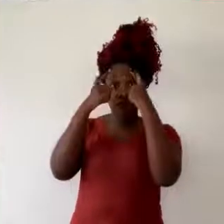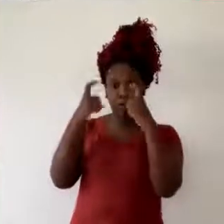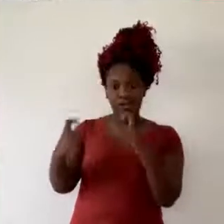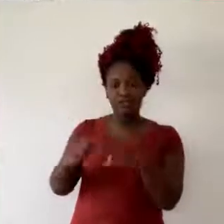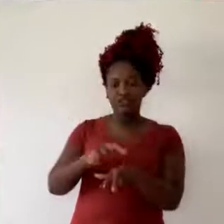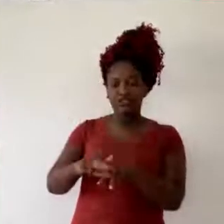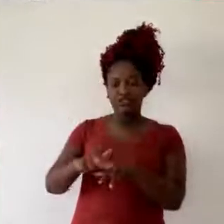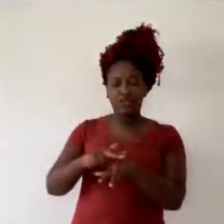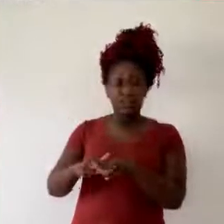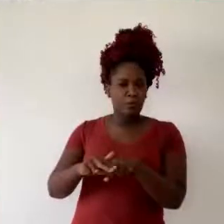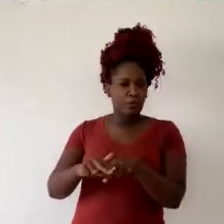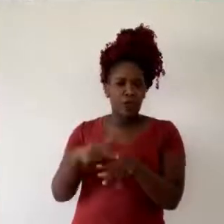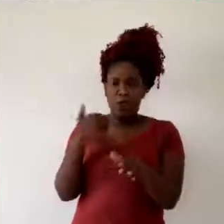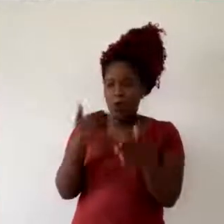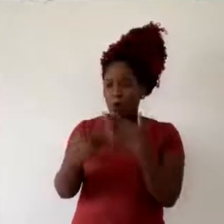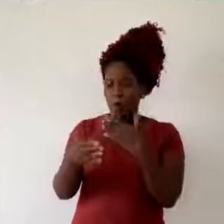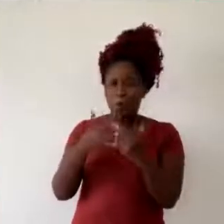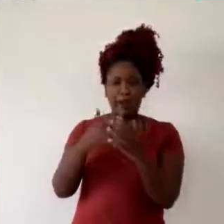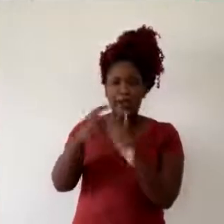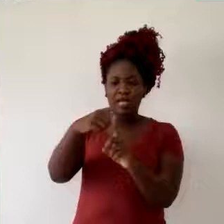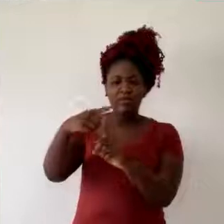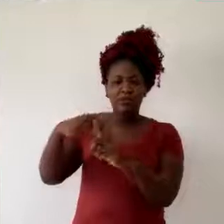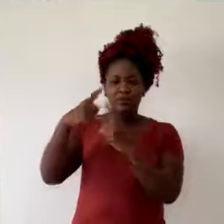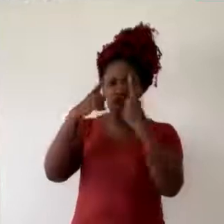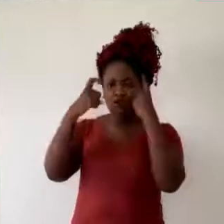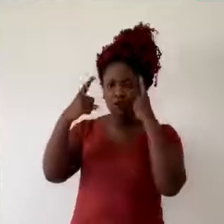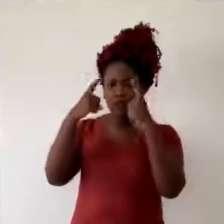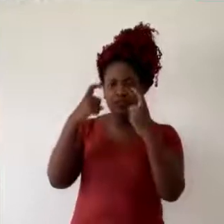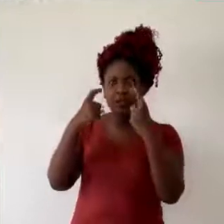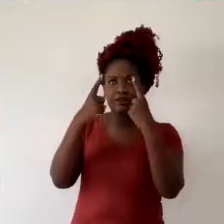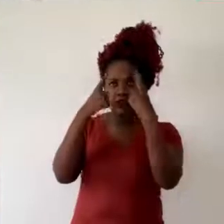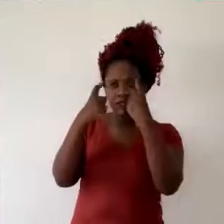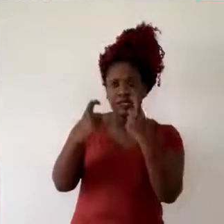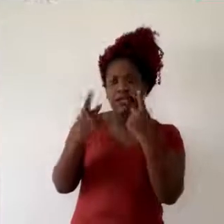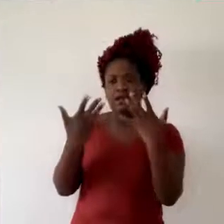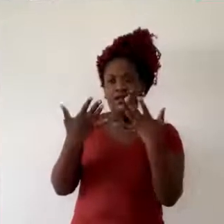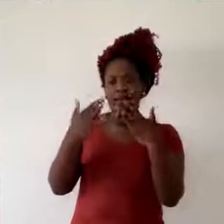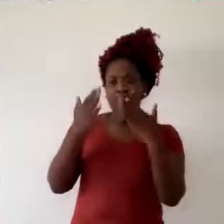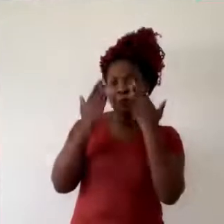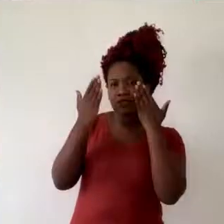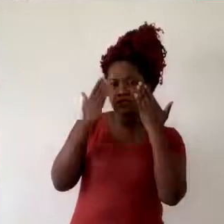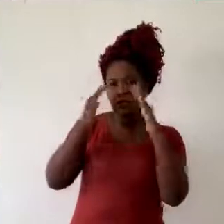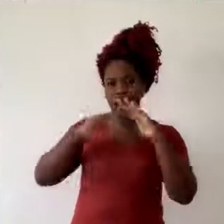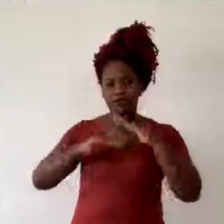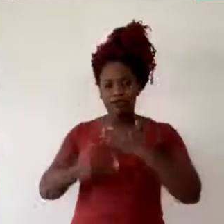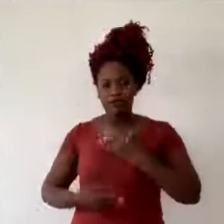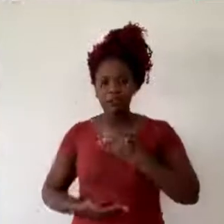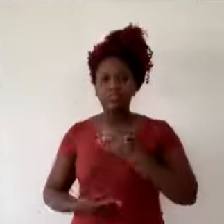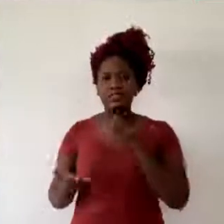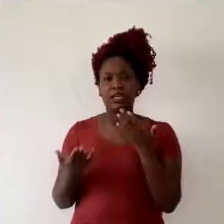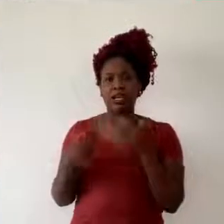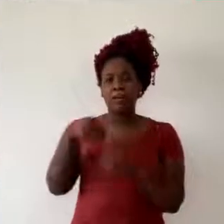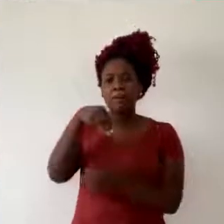is any violence, from a physical, psychological, moral,